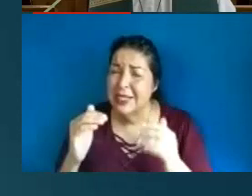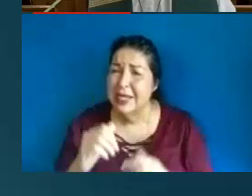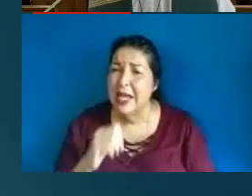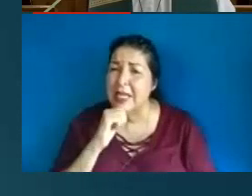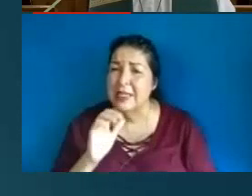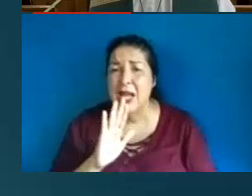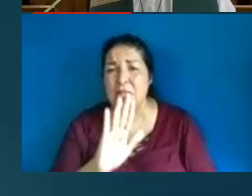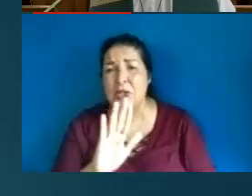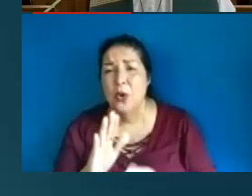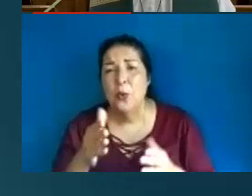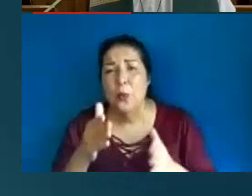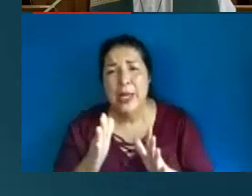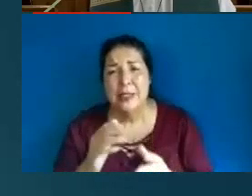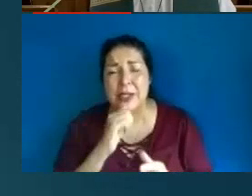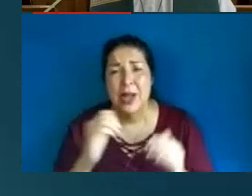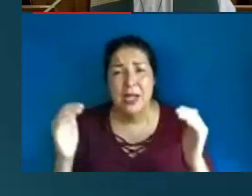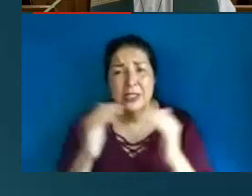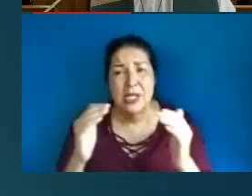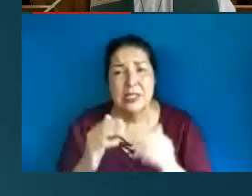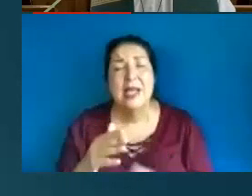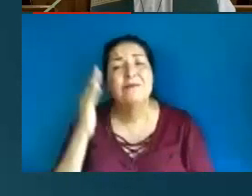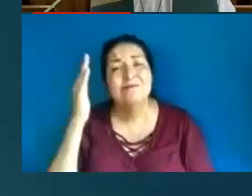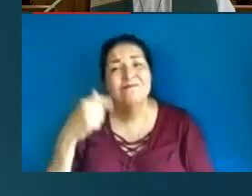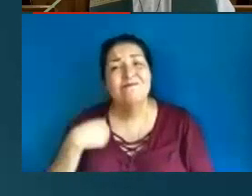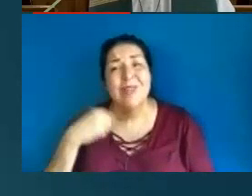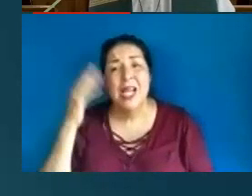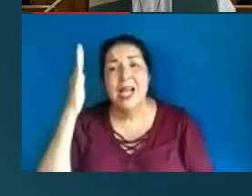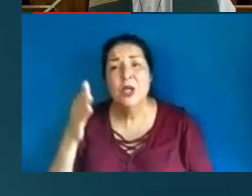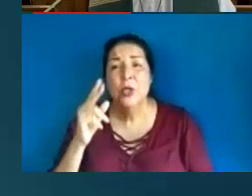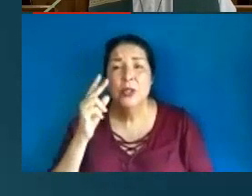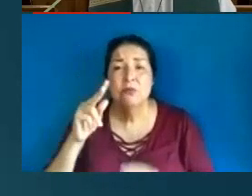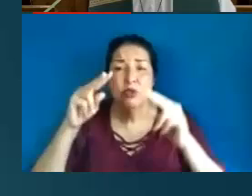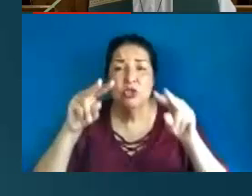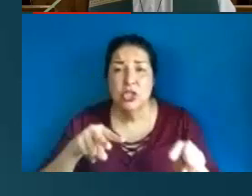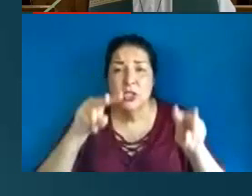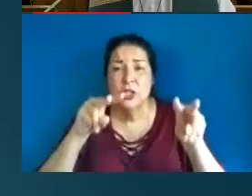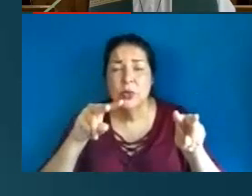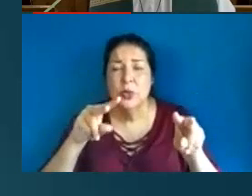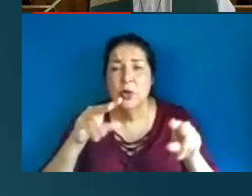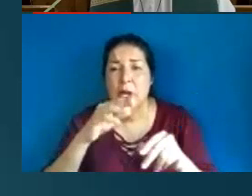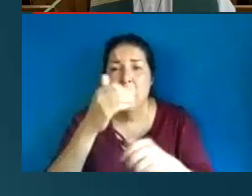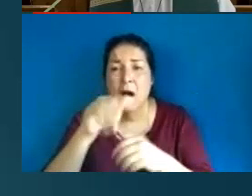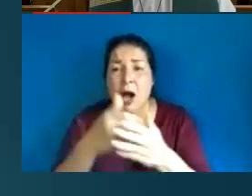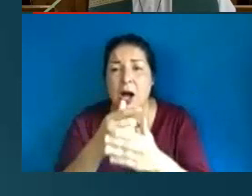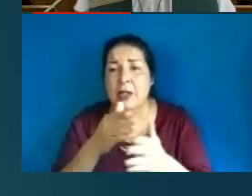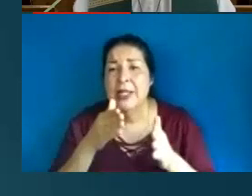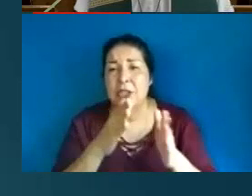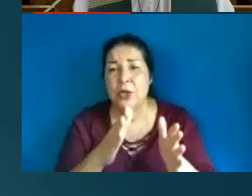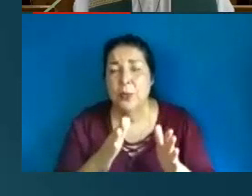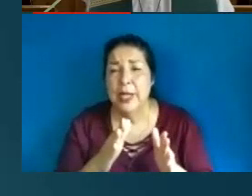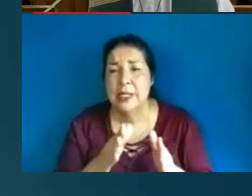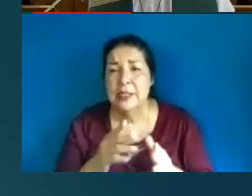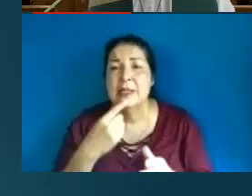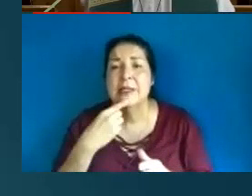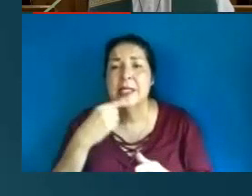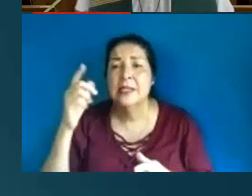are not just? Therefore, I will judge you, O house of Israel. Everyone according to his ways, declares the Lord